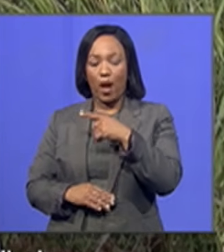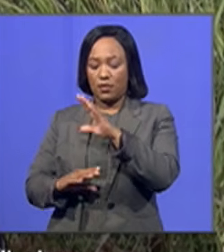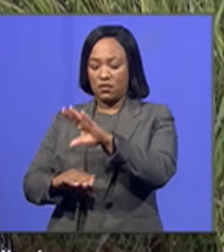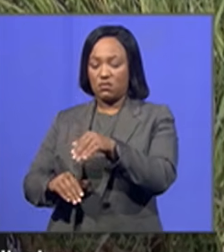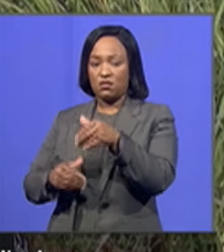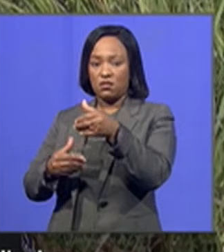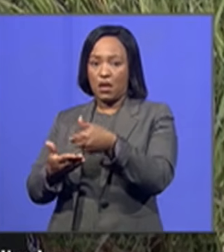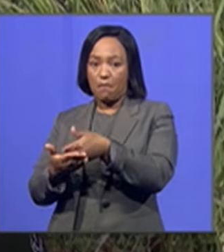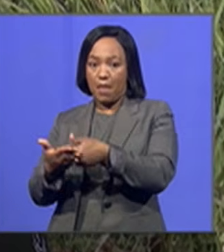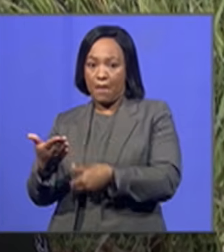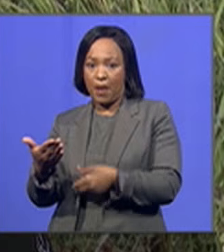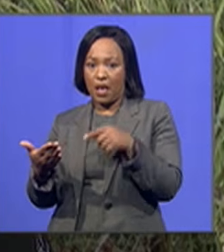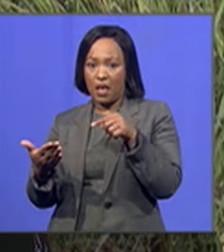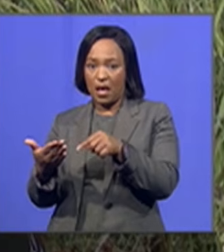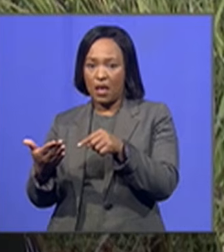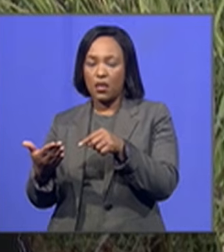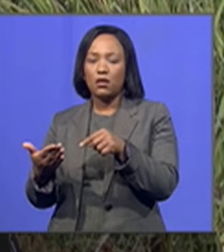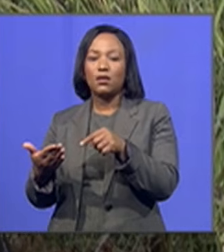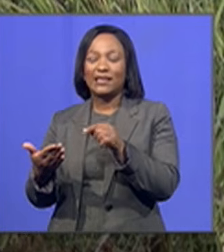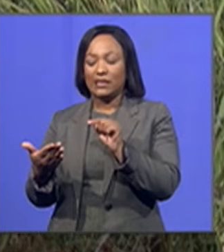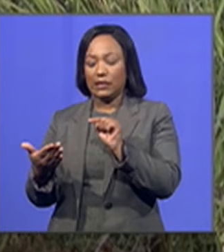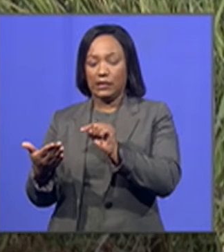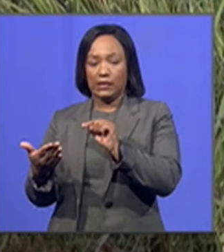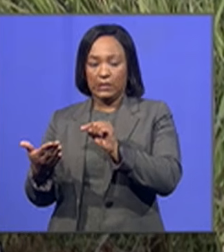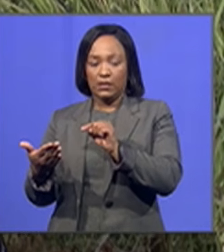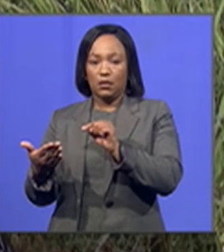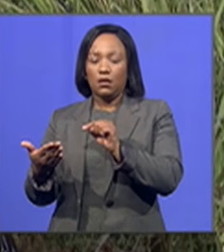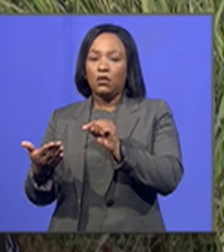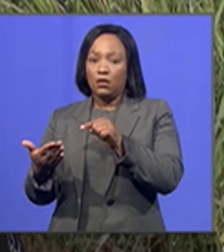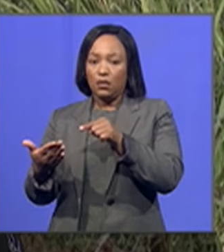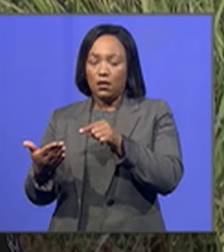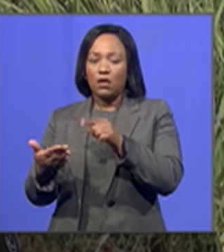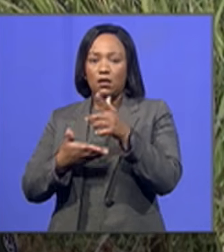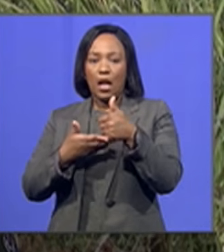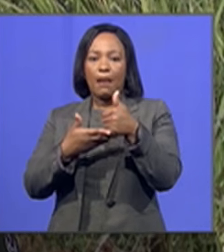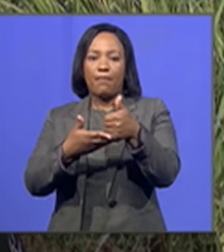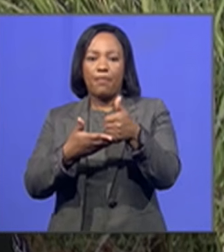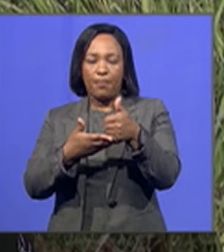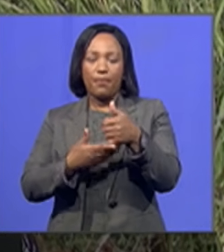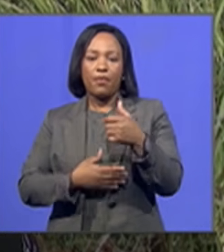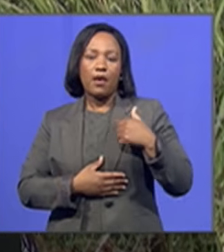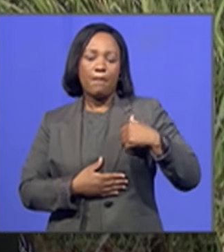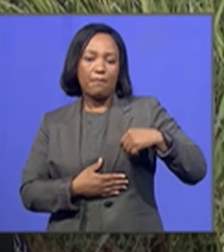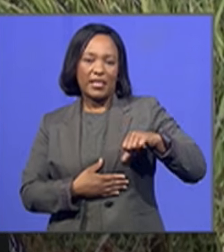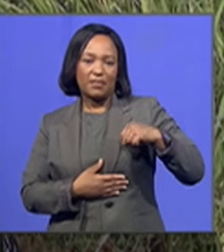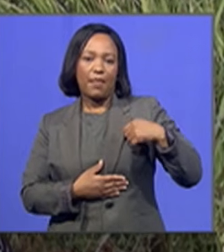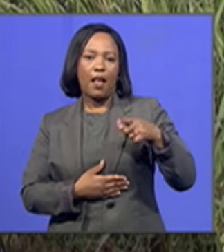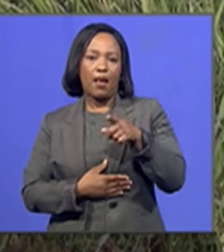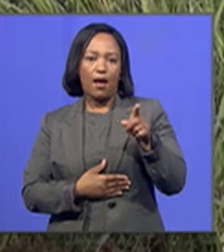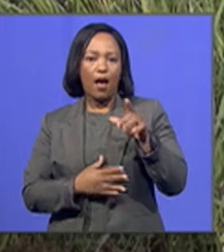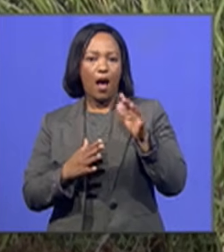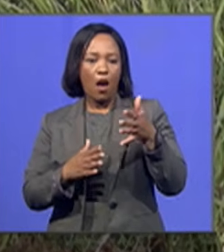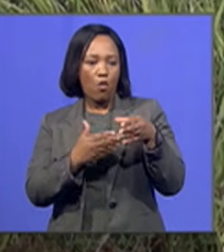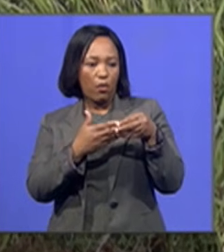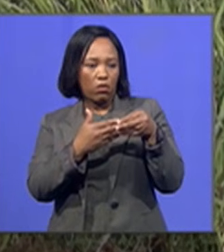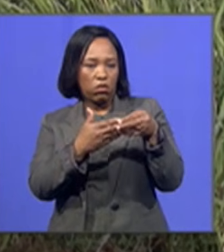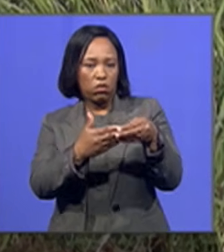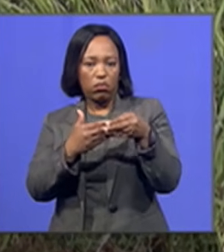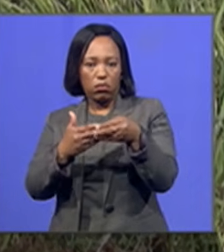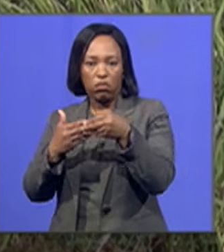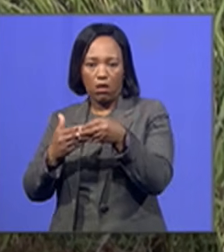paper ke yone e leng hore e netefatsa hore tsamaiso ya di masepala tsa rona di tlo tsamaisa jwang. Re bile